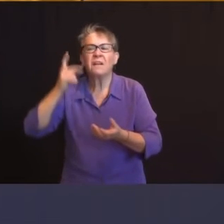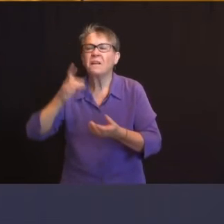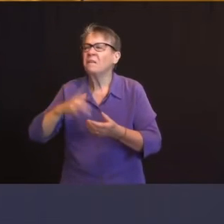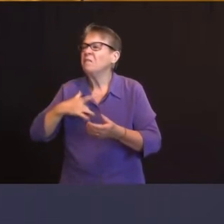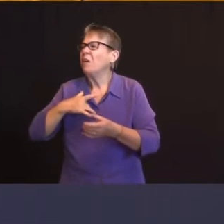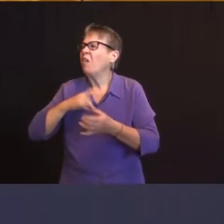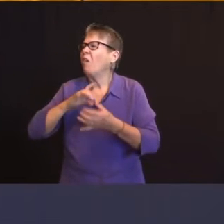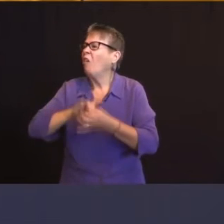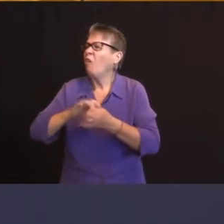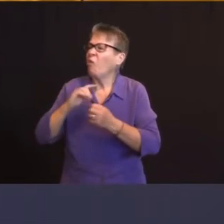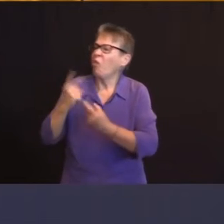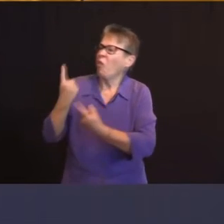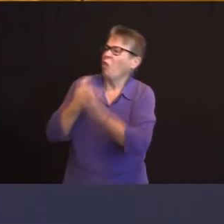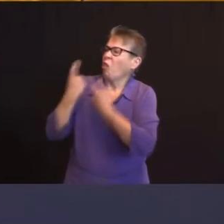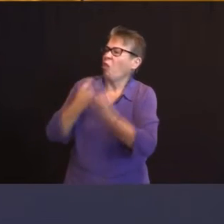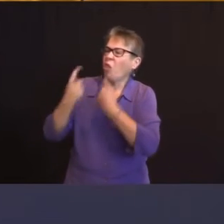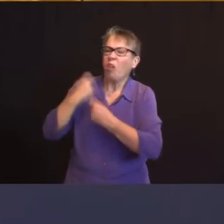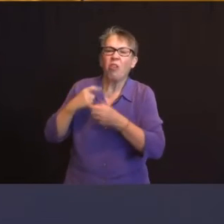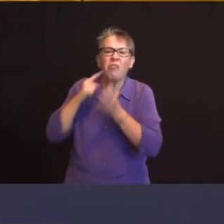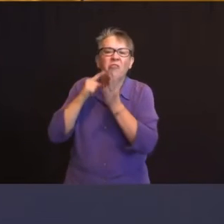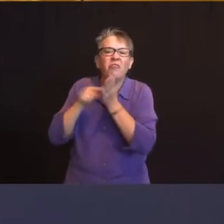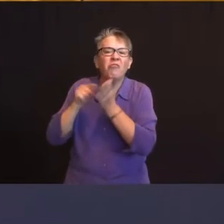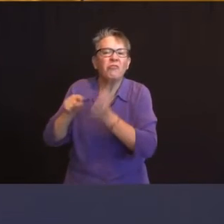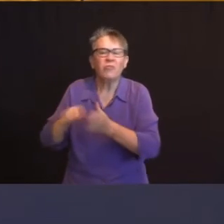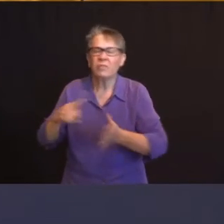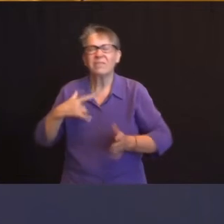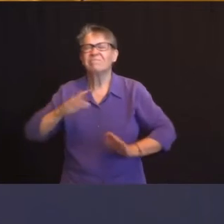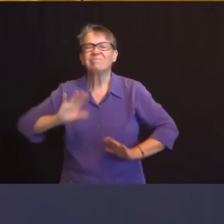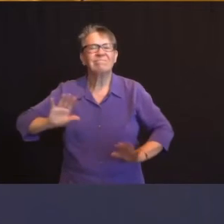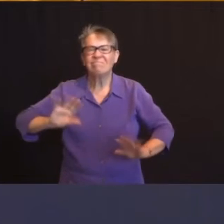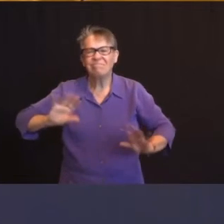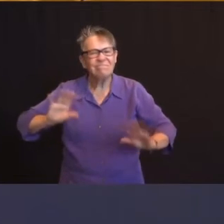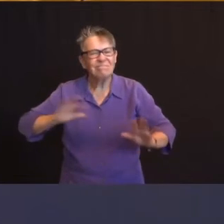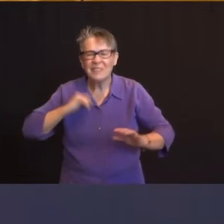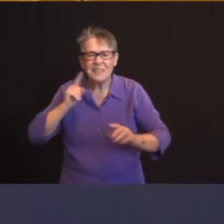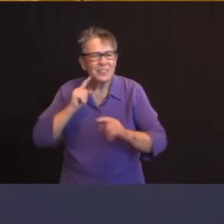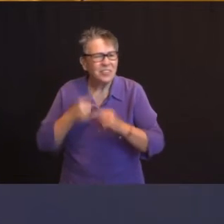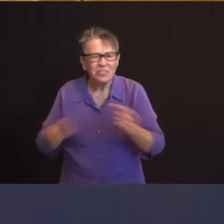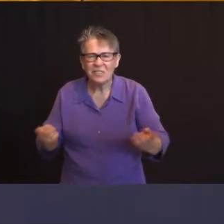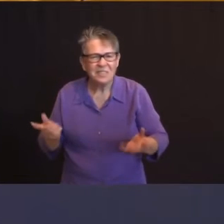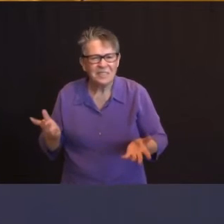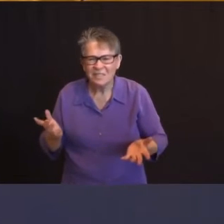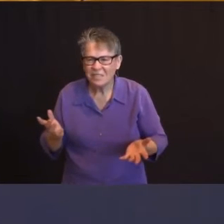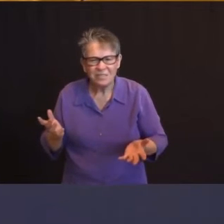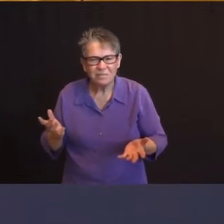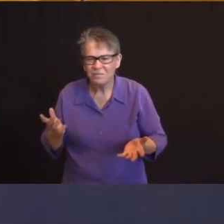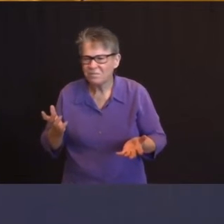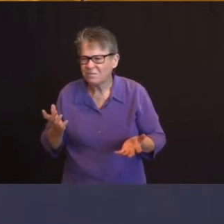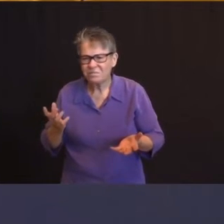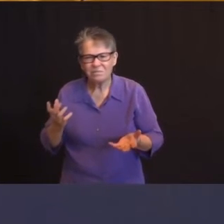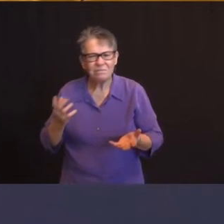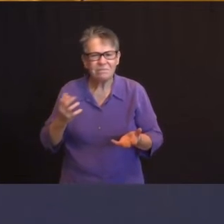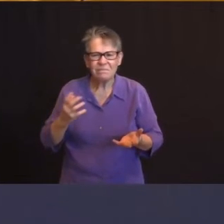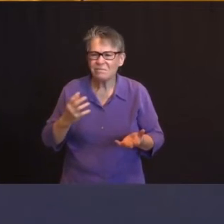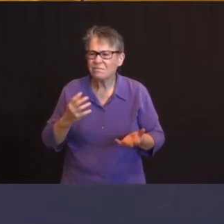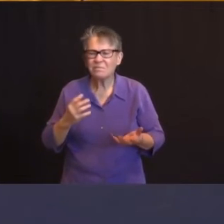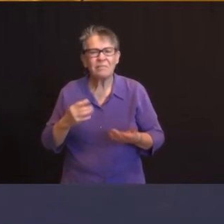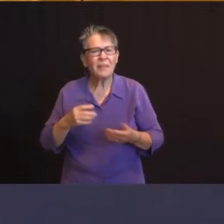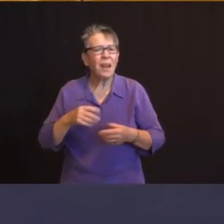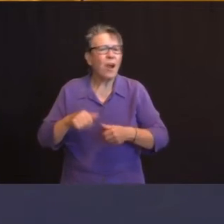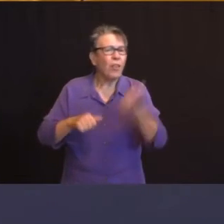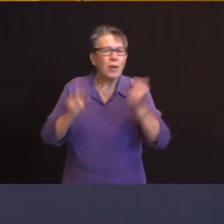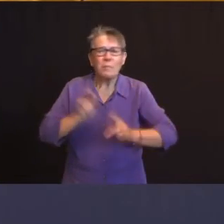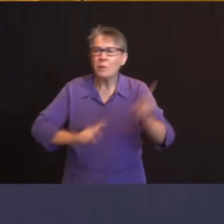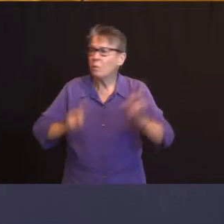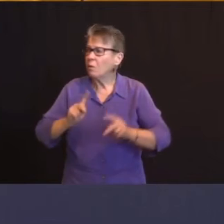of folks who are not cooperating. I'm fearful that block will be sturdy, and